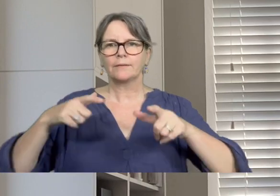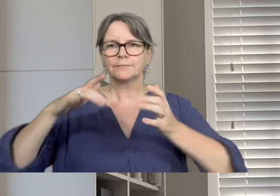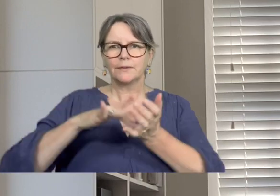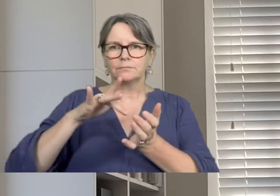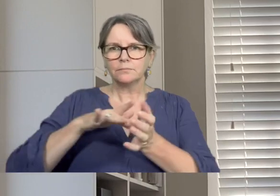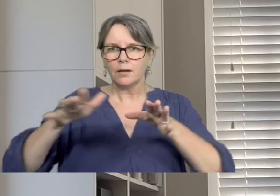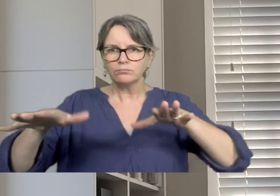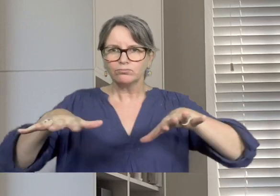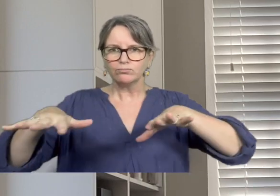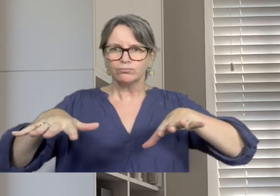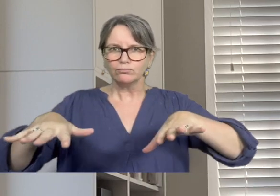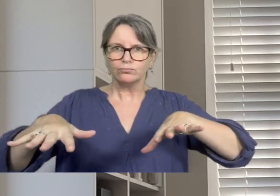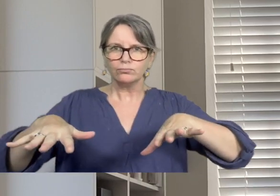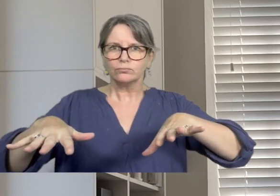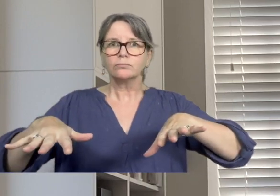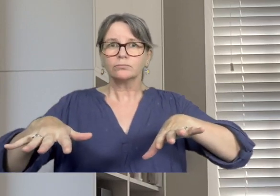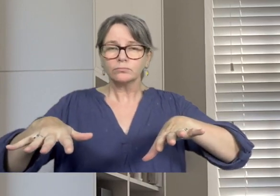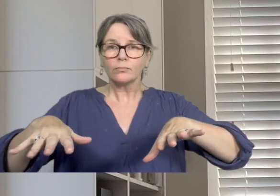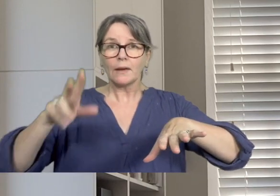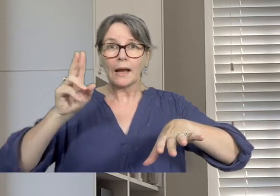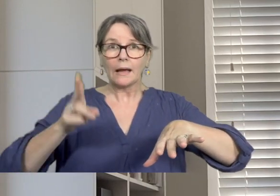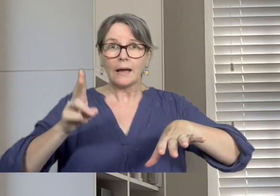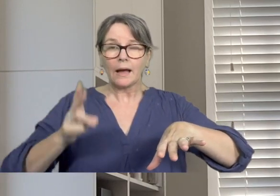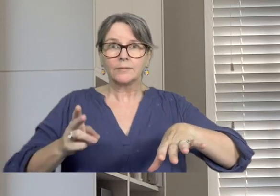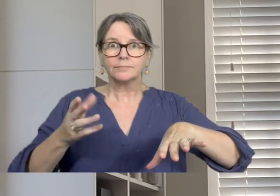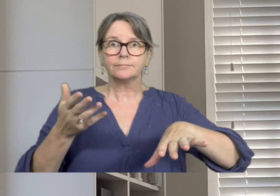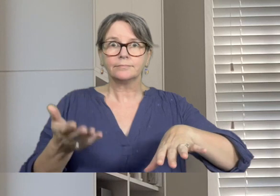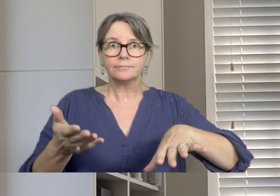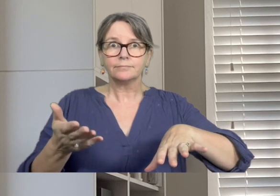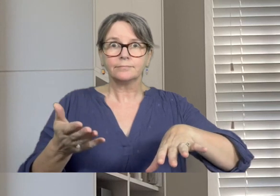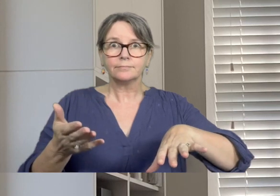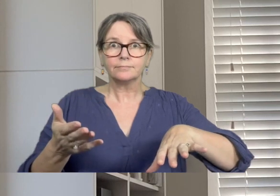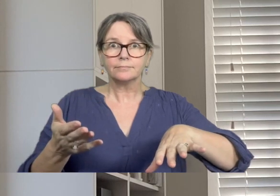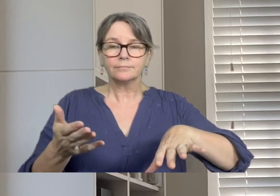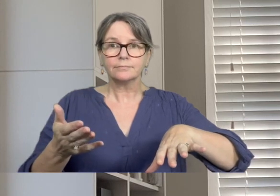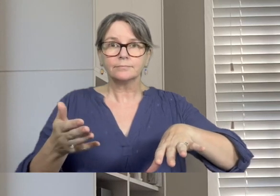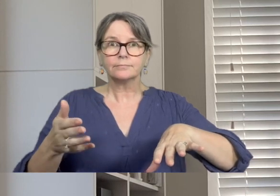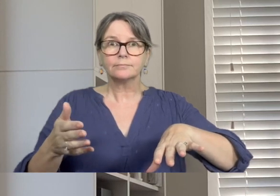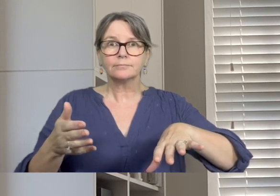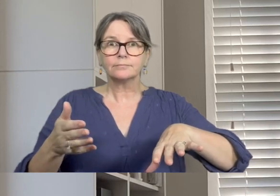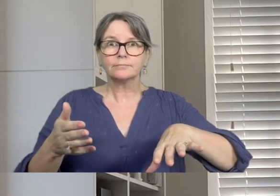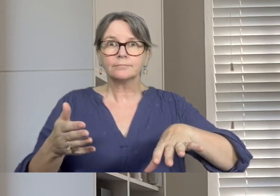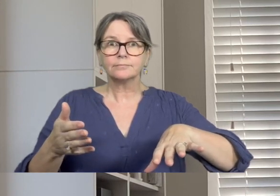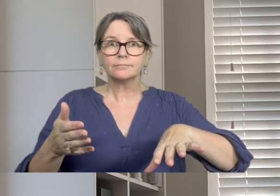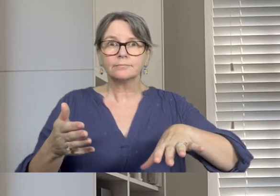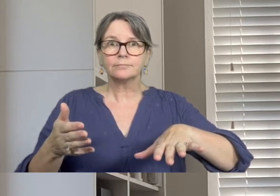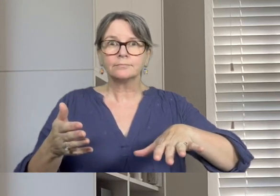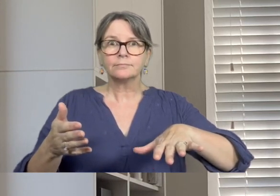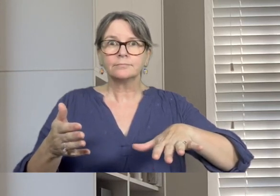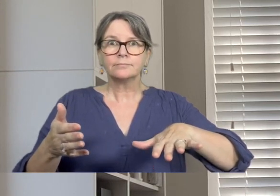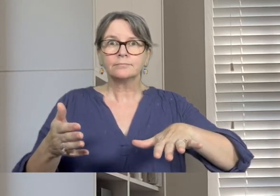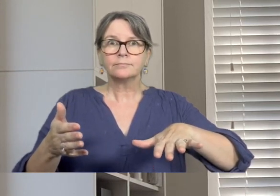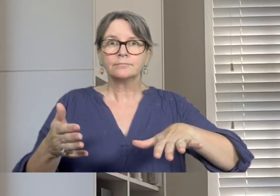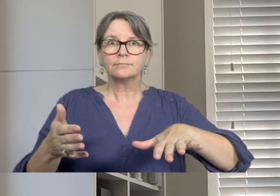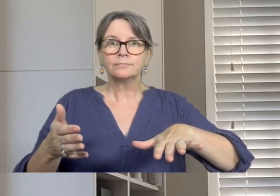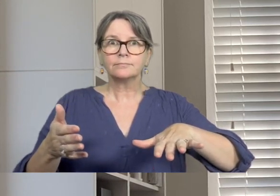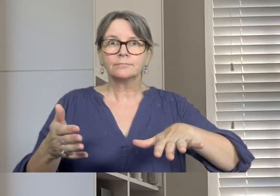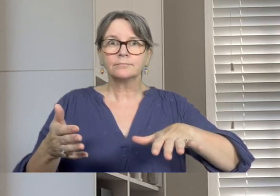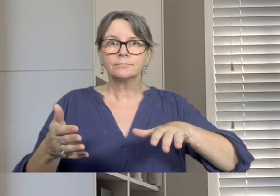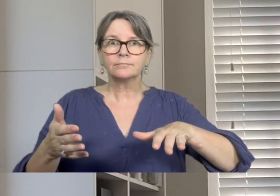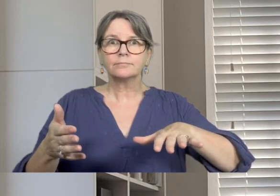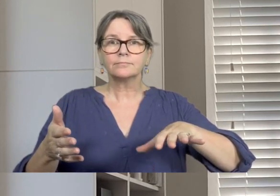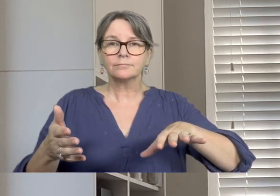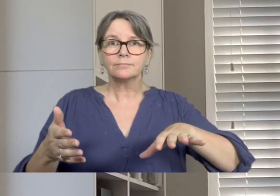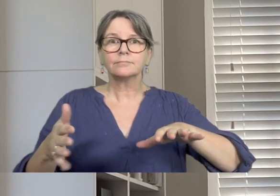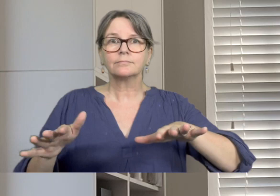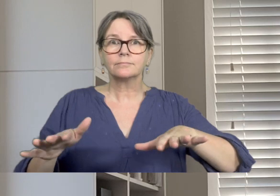to find that balance, that flat back, that head reaching away from the pelvis. Our neutral pelvis is now flat to the mat, so hip bones are parallel